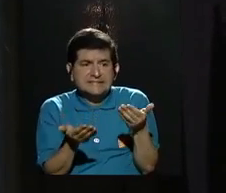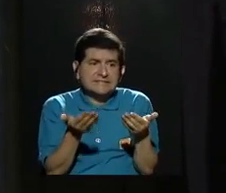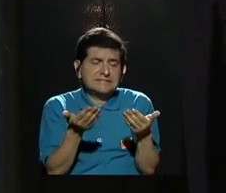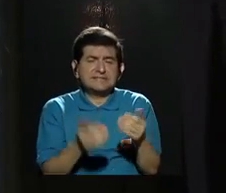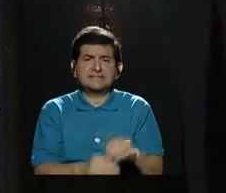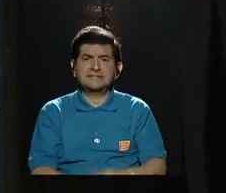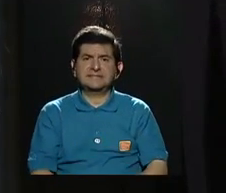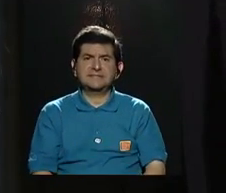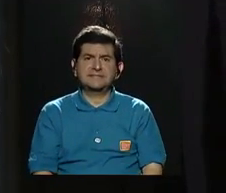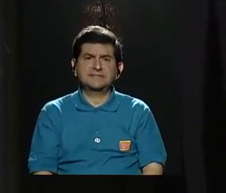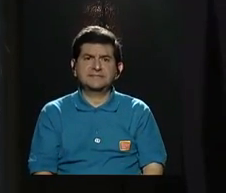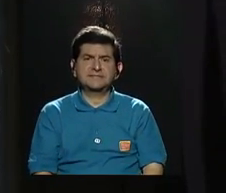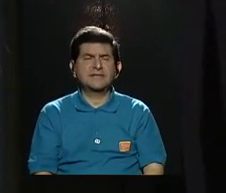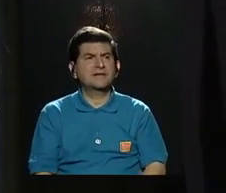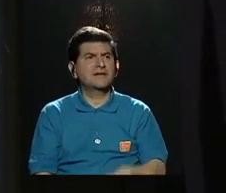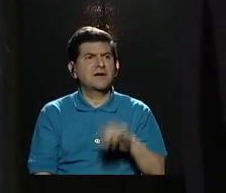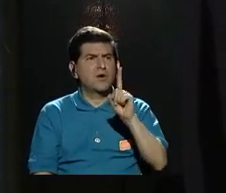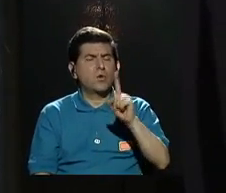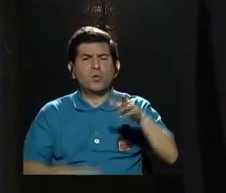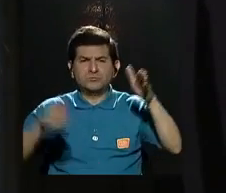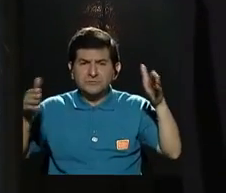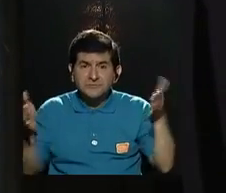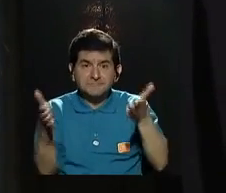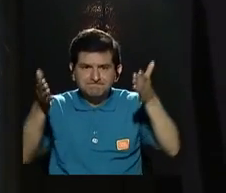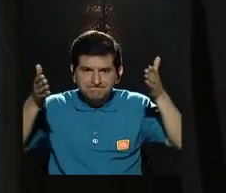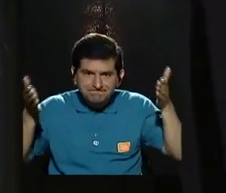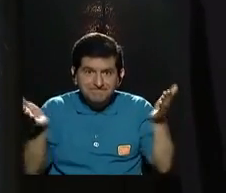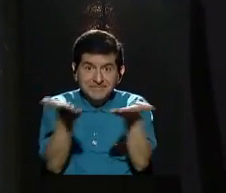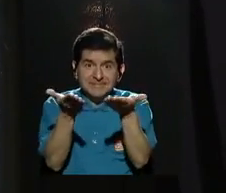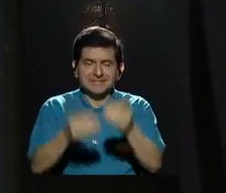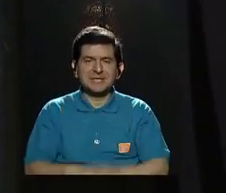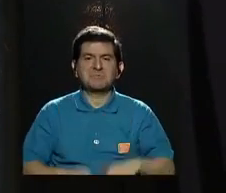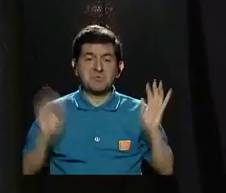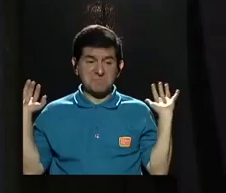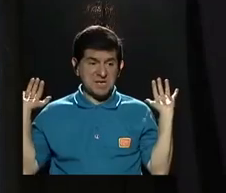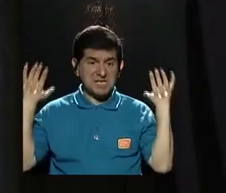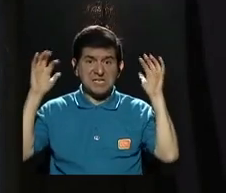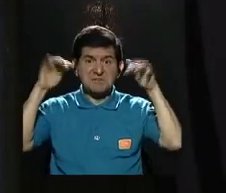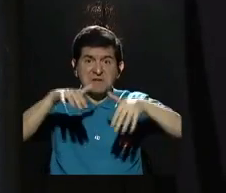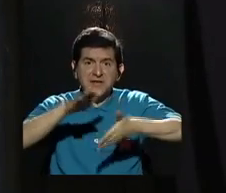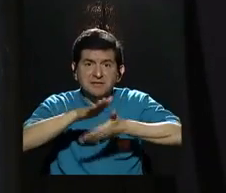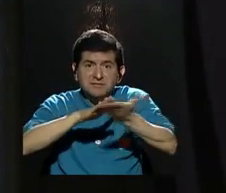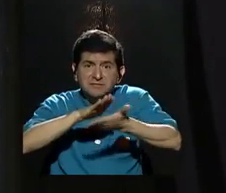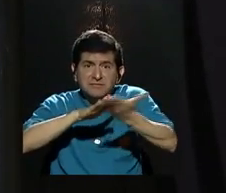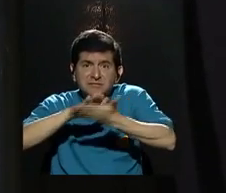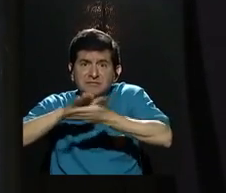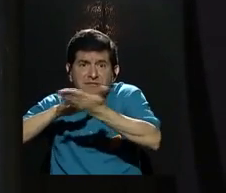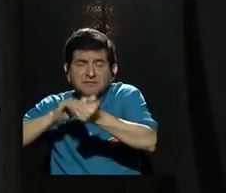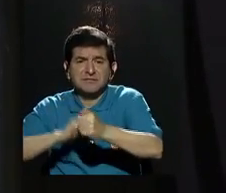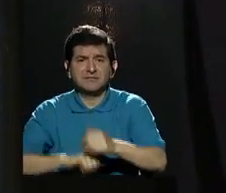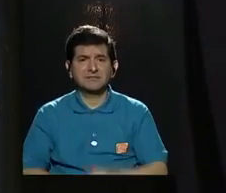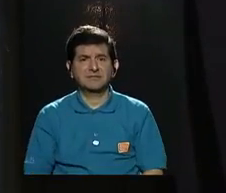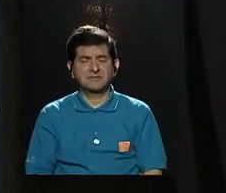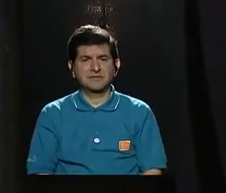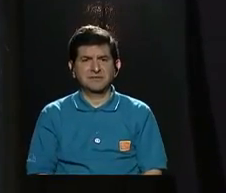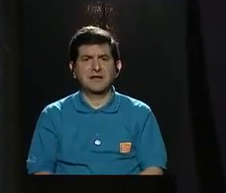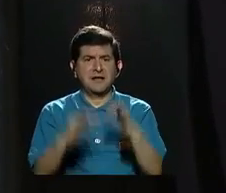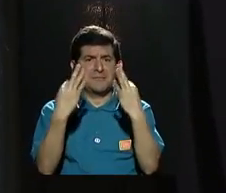as an impetus for migration away from the homeland to